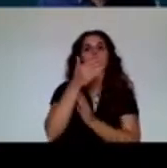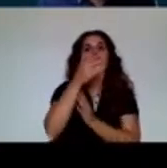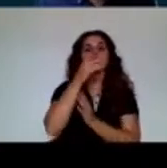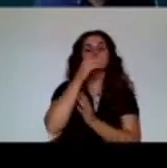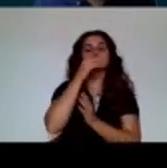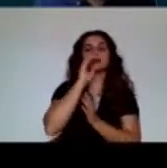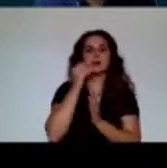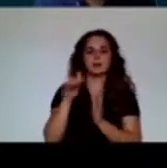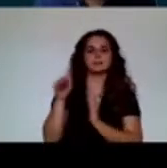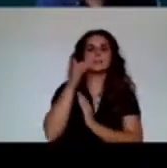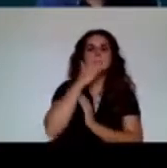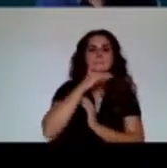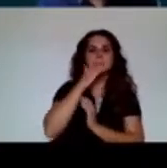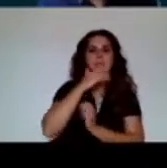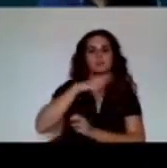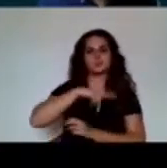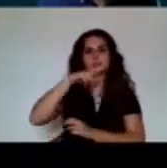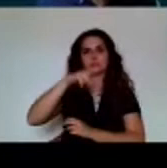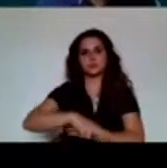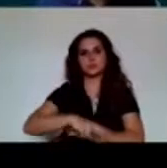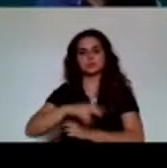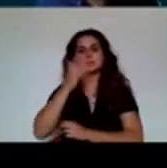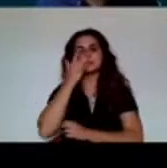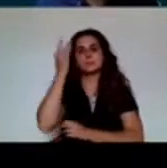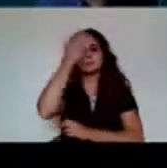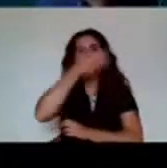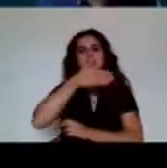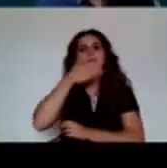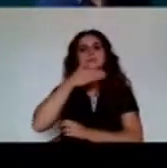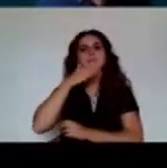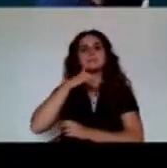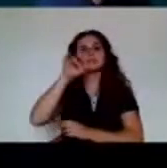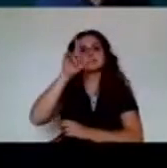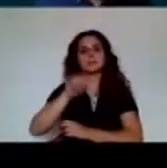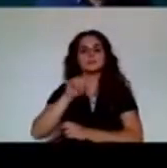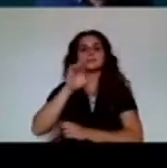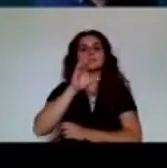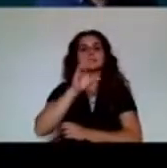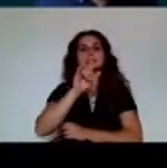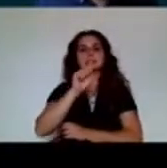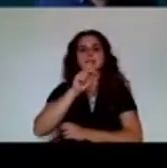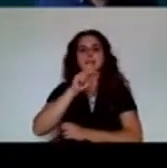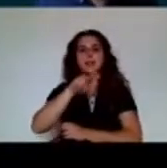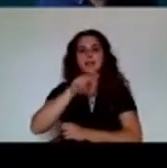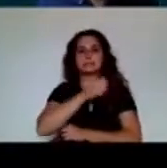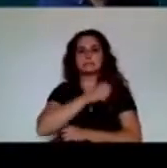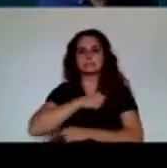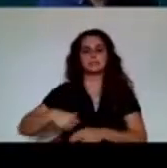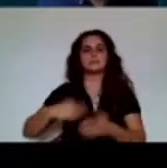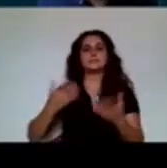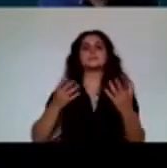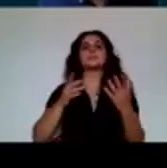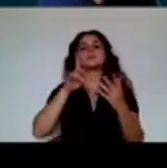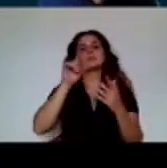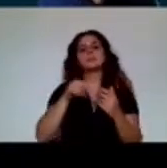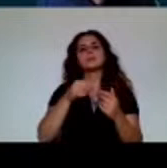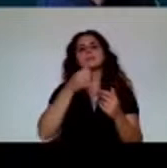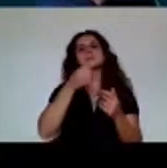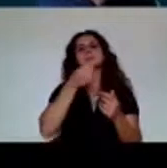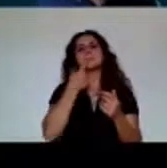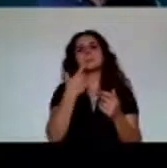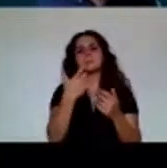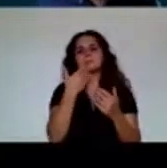Black Portuguese children, and Roma Portuguese children. And basically we asked them to use